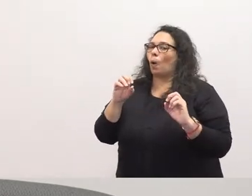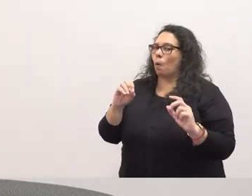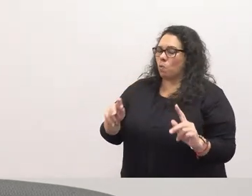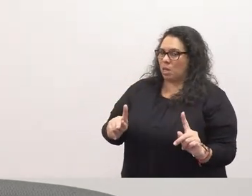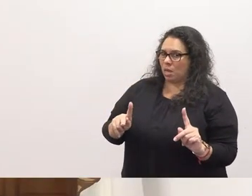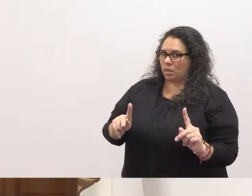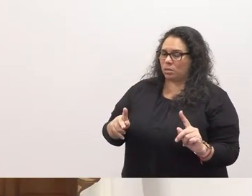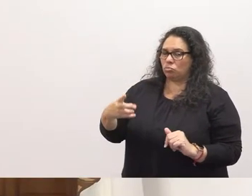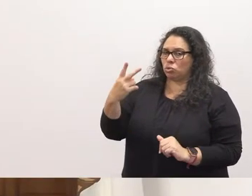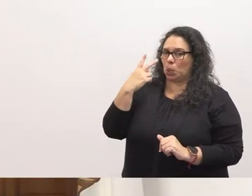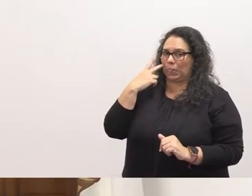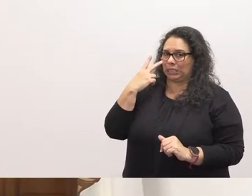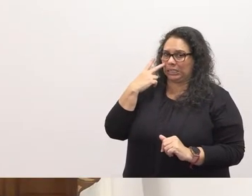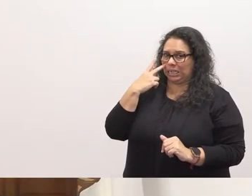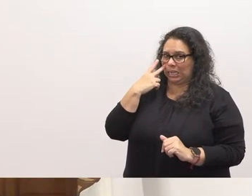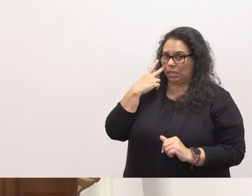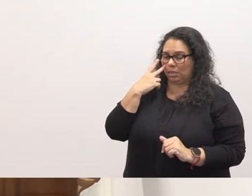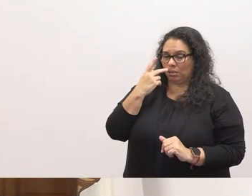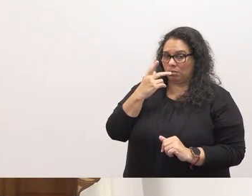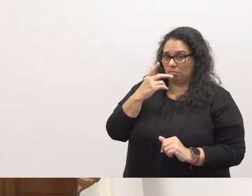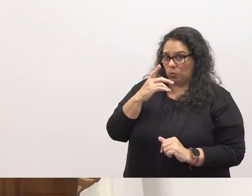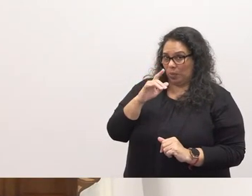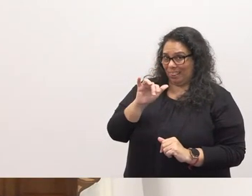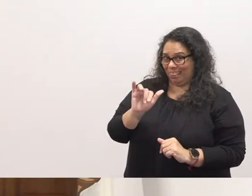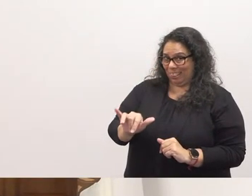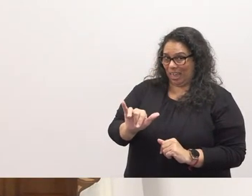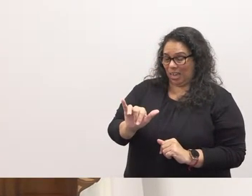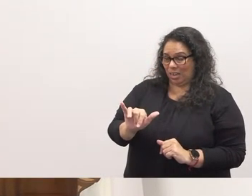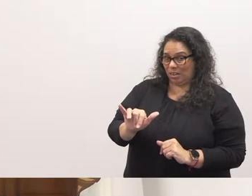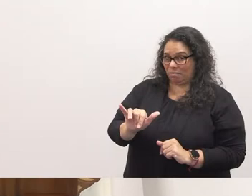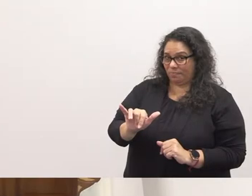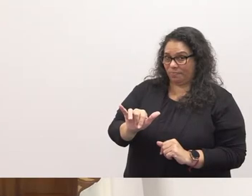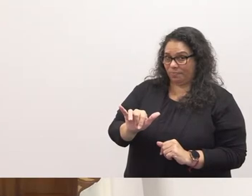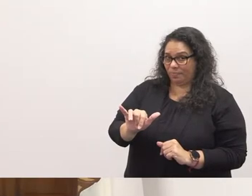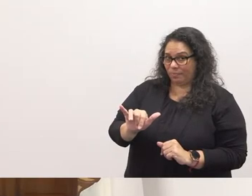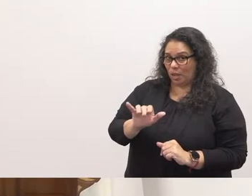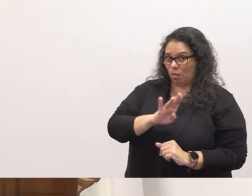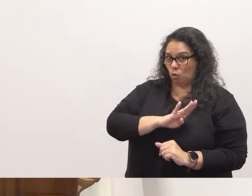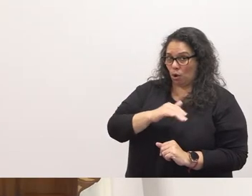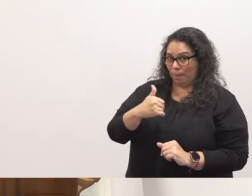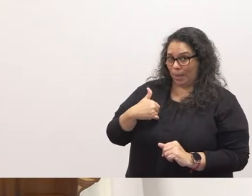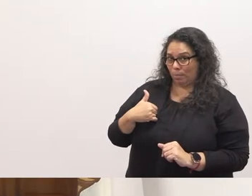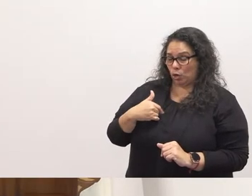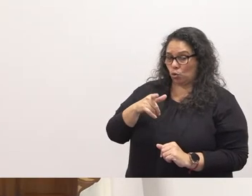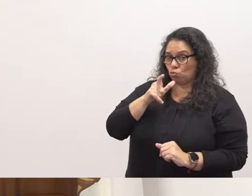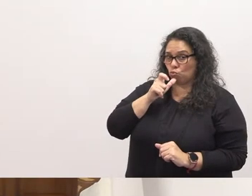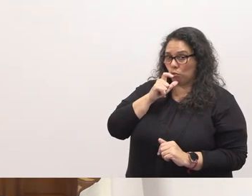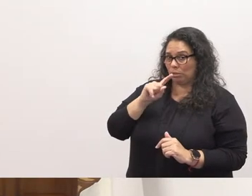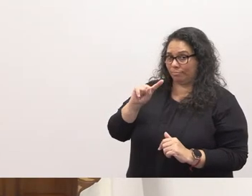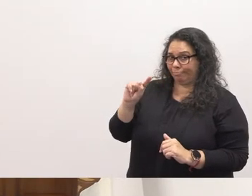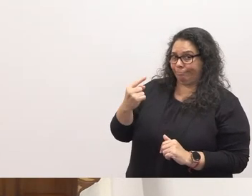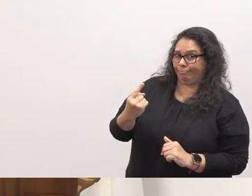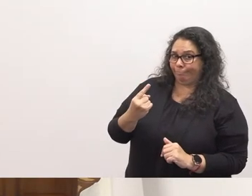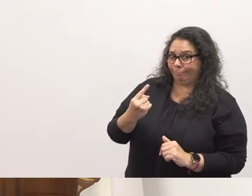Let's see. So would that be the board member who made the original